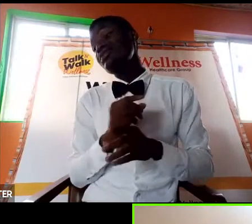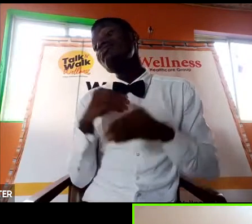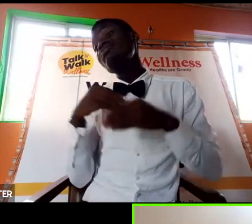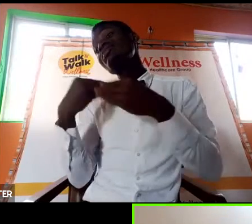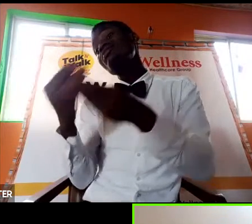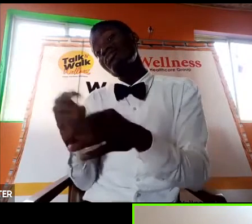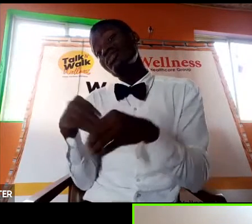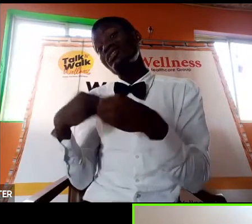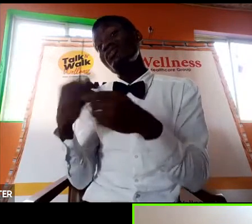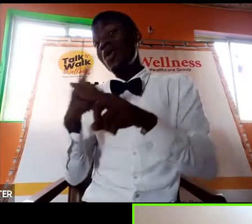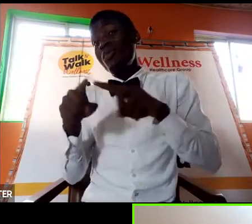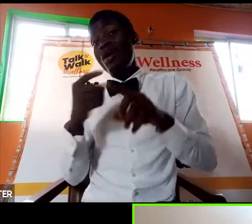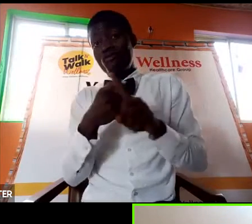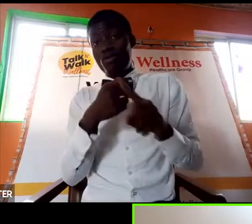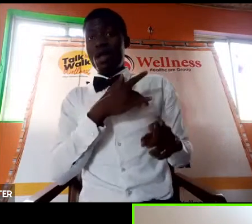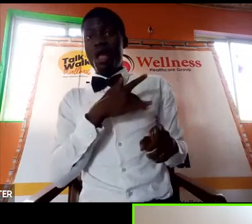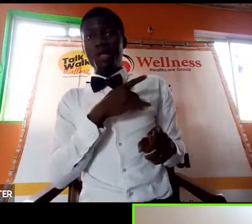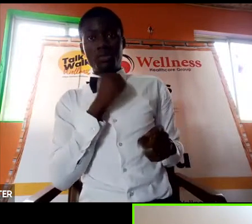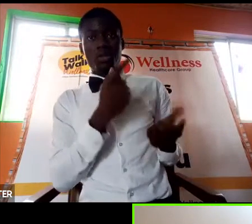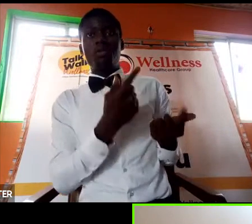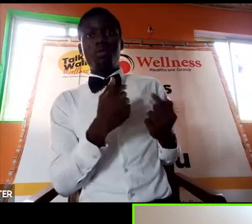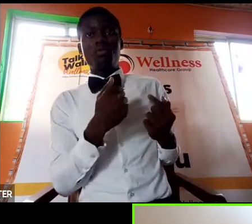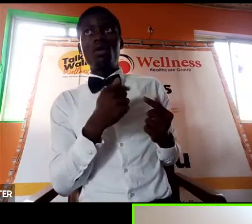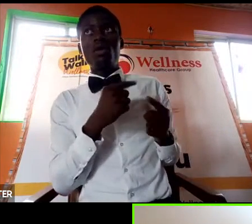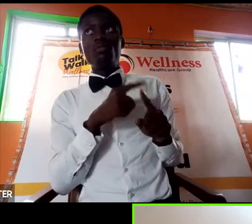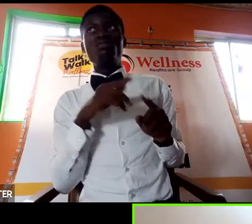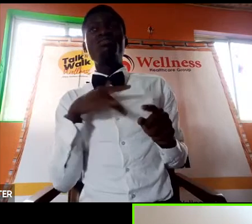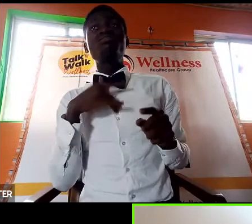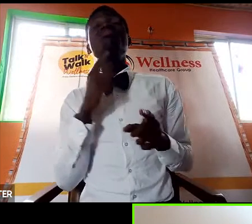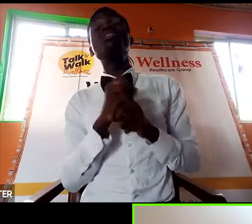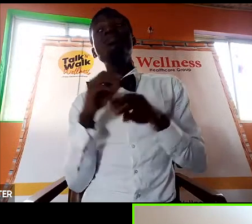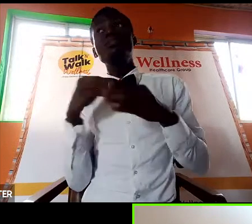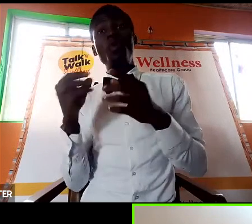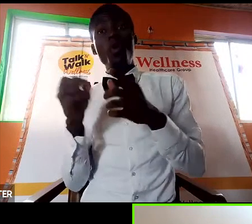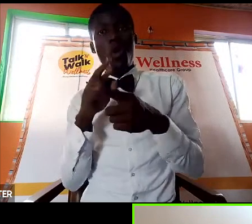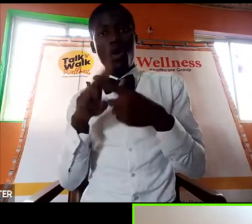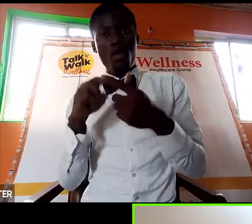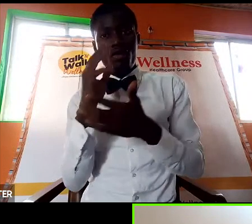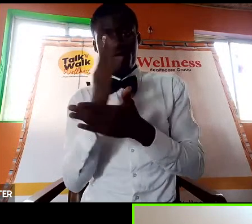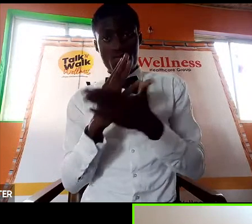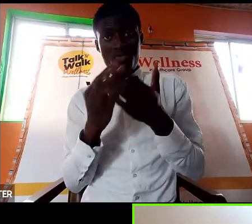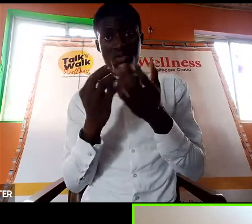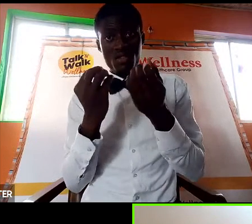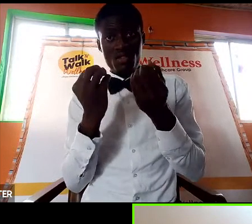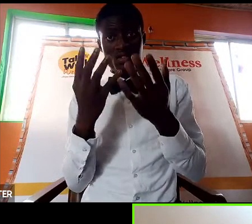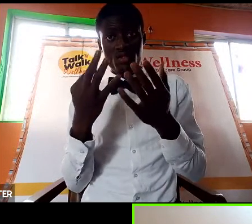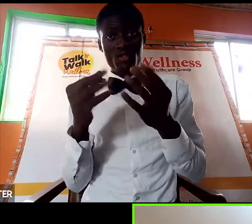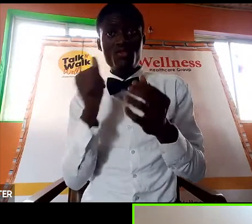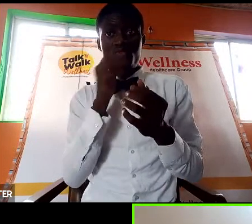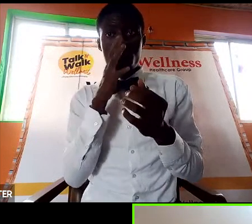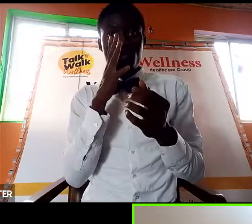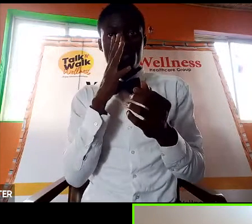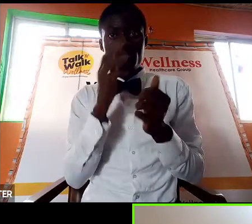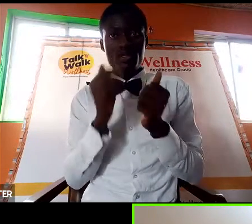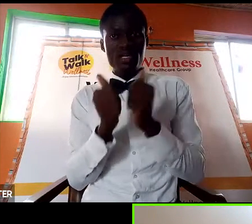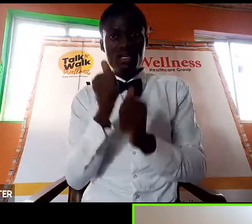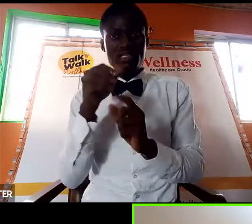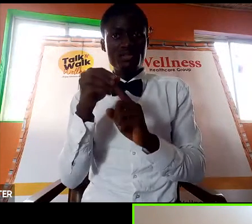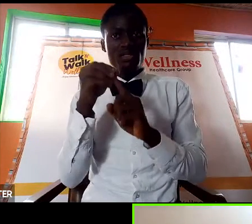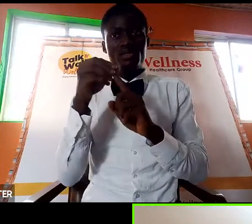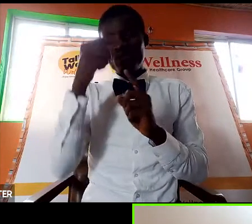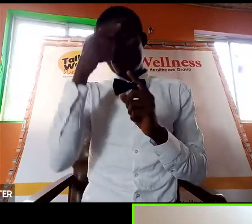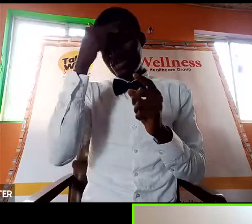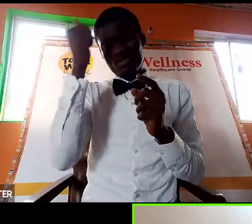You are not giving me. So for a lot of women especially, because they cannot say, so after some time they shut